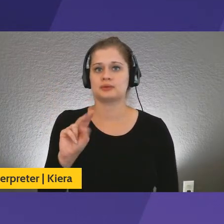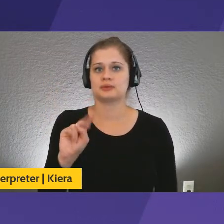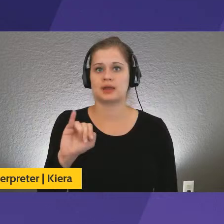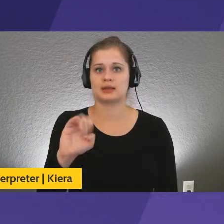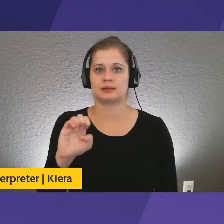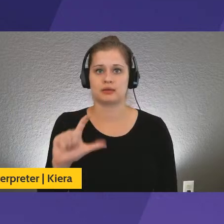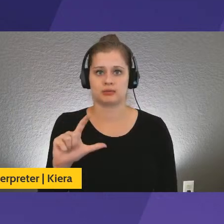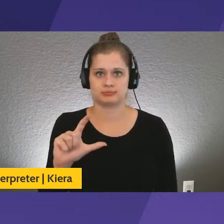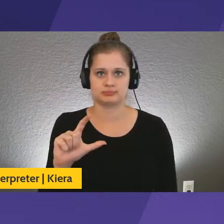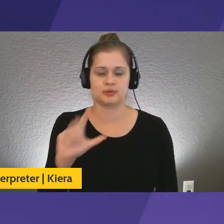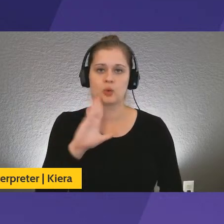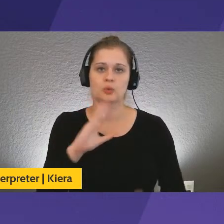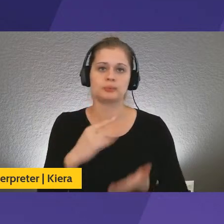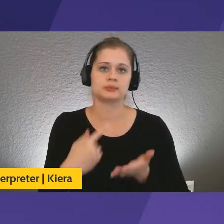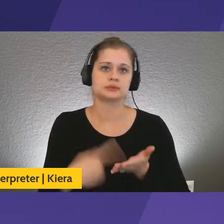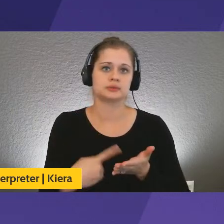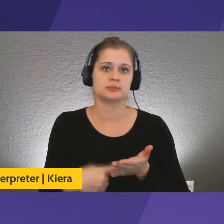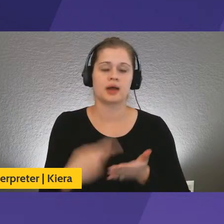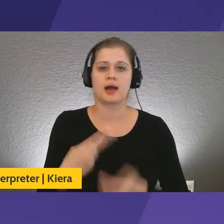talking about hybrid